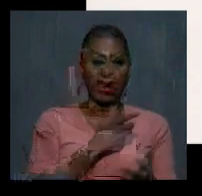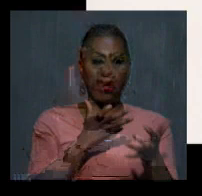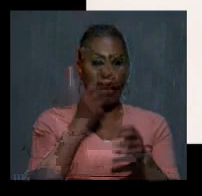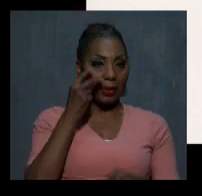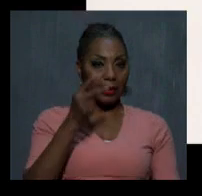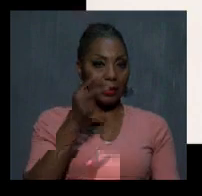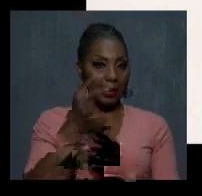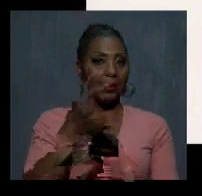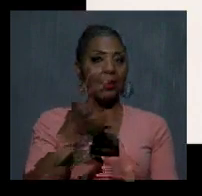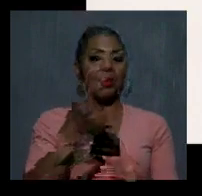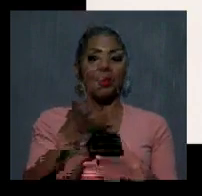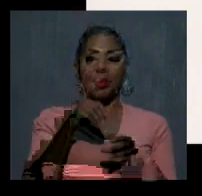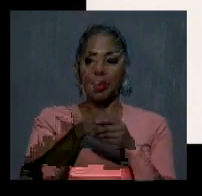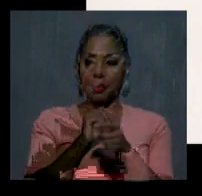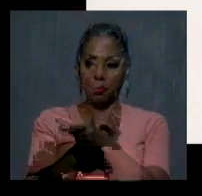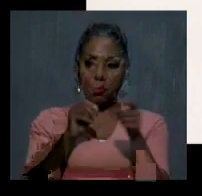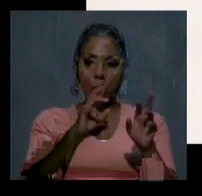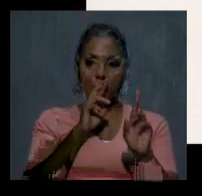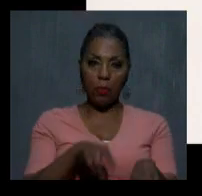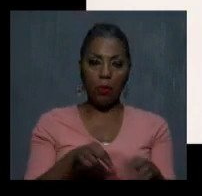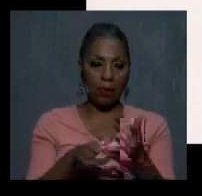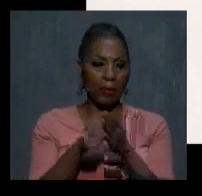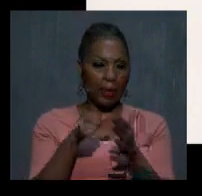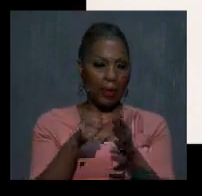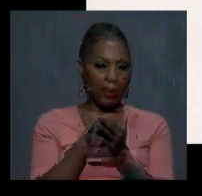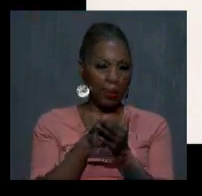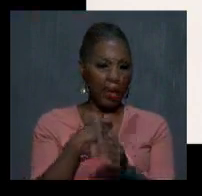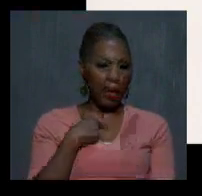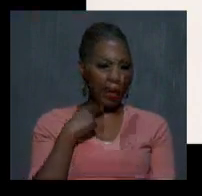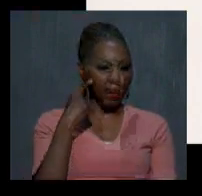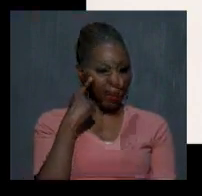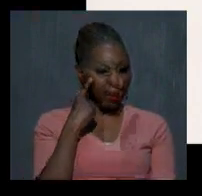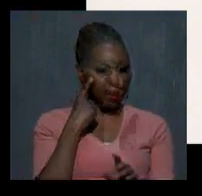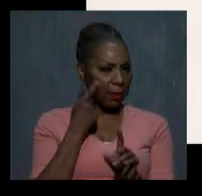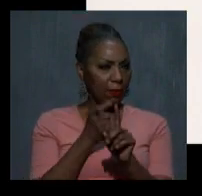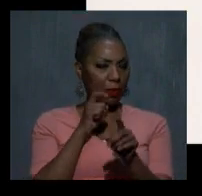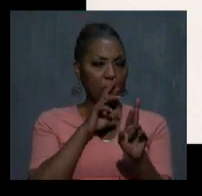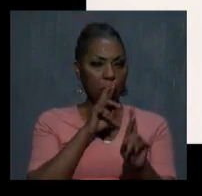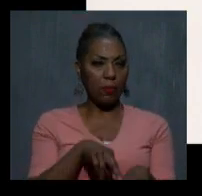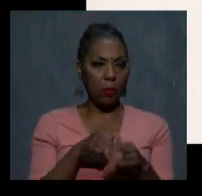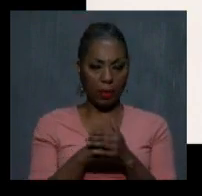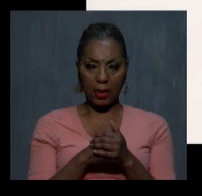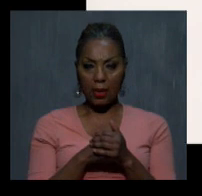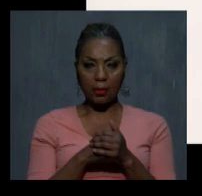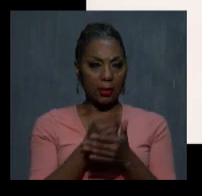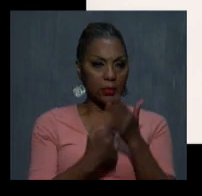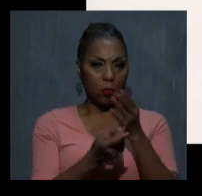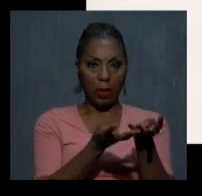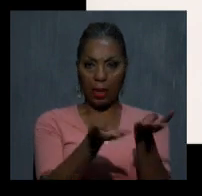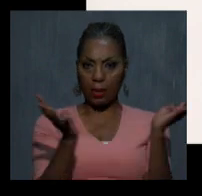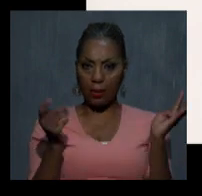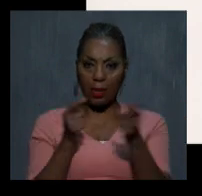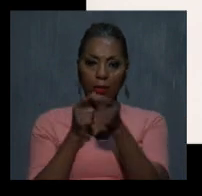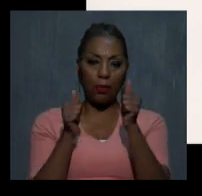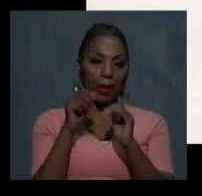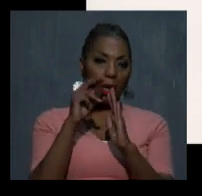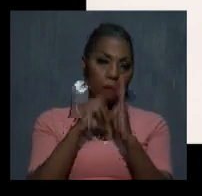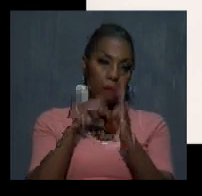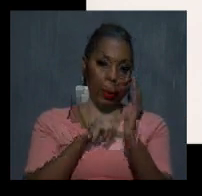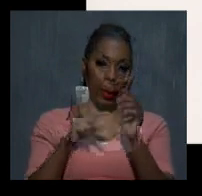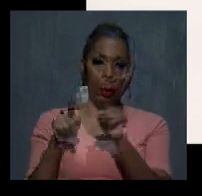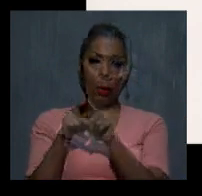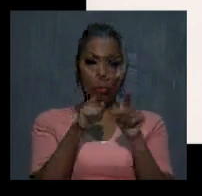they are find in your report page a screenshot reports that Kara handed. Look over those and